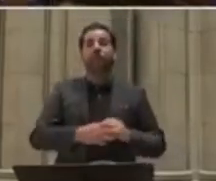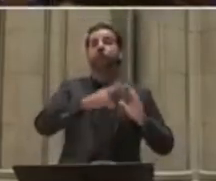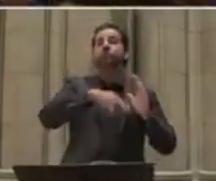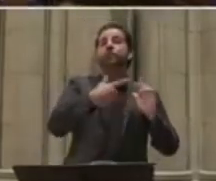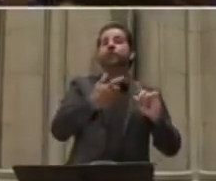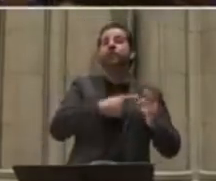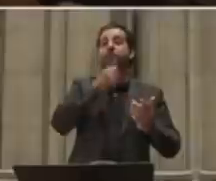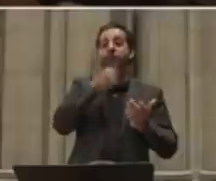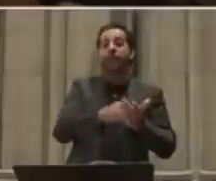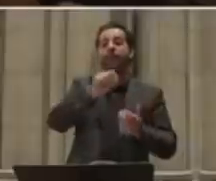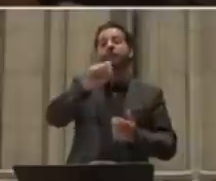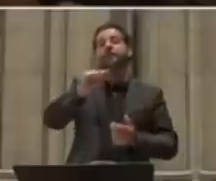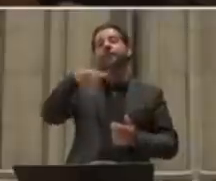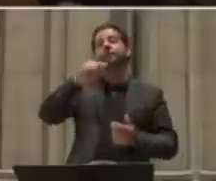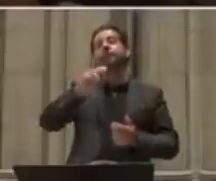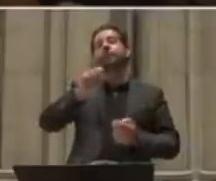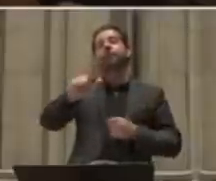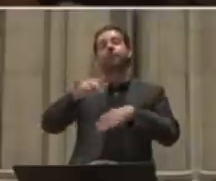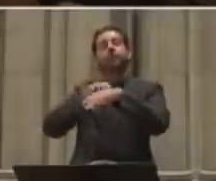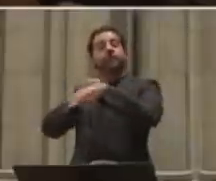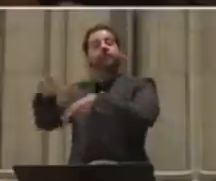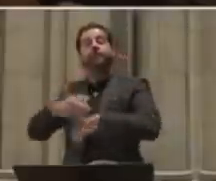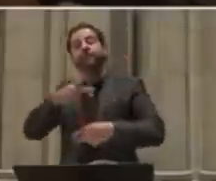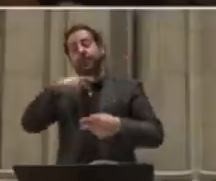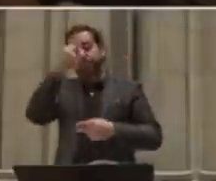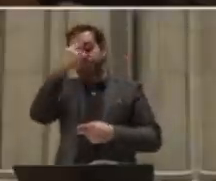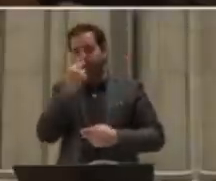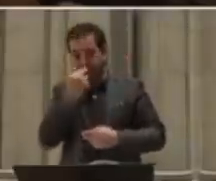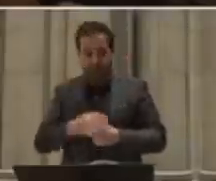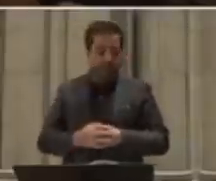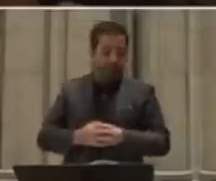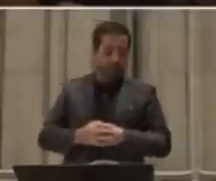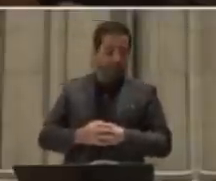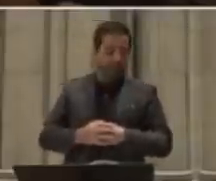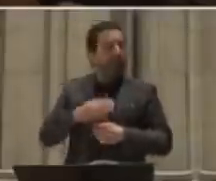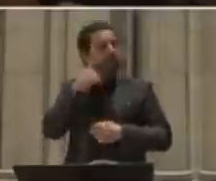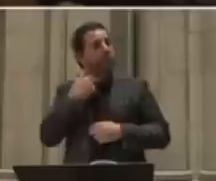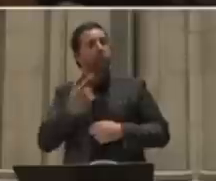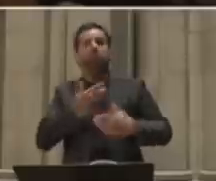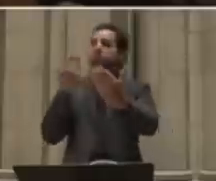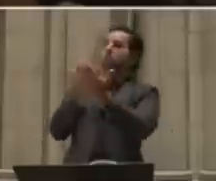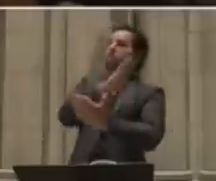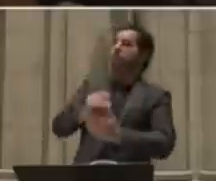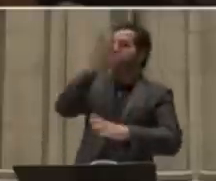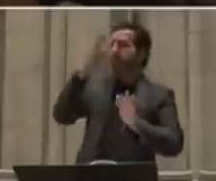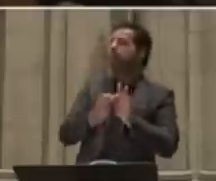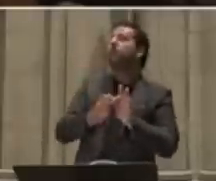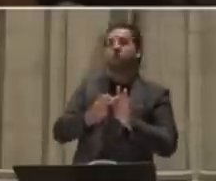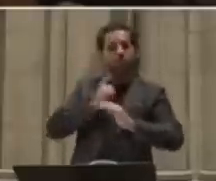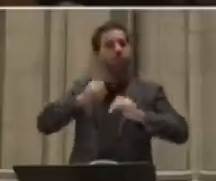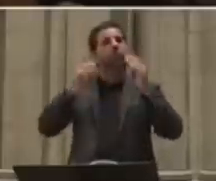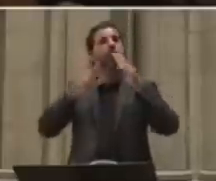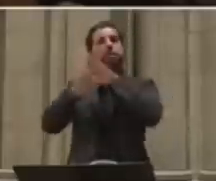reading from the letter of St. Paul to the Romans. Since we are justified by faith, we have peace with